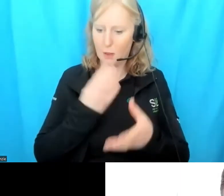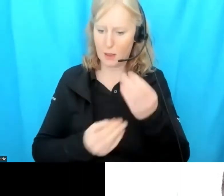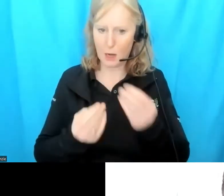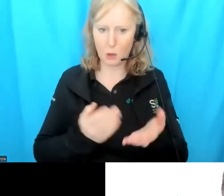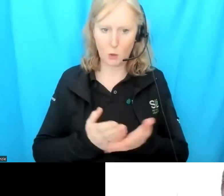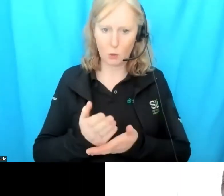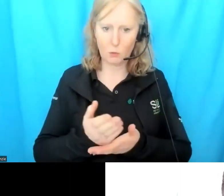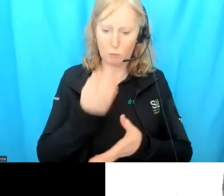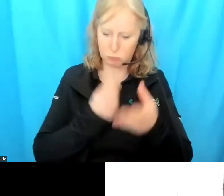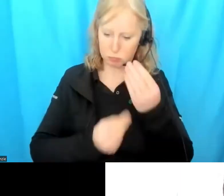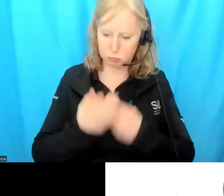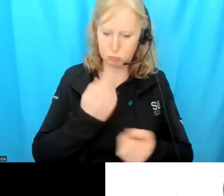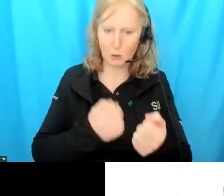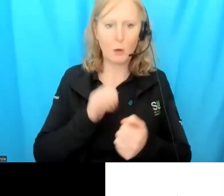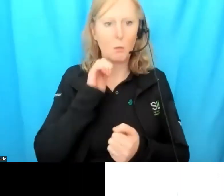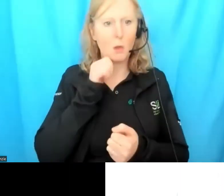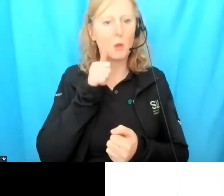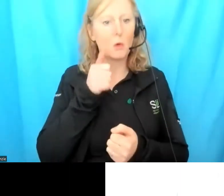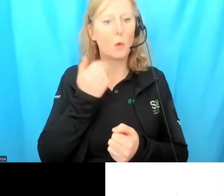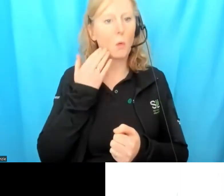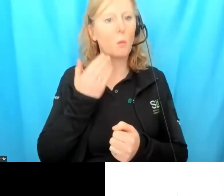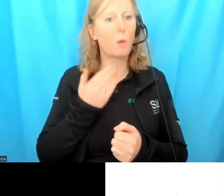deliver the services that we do.